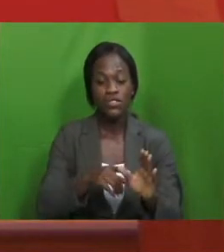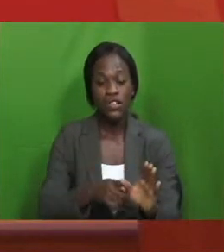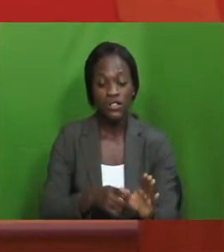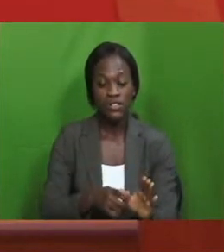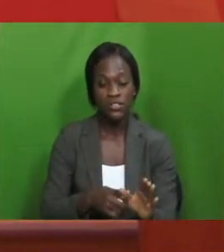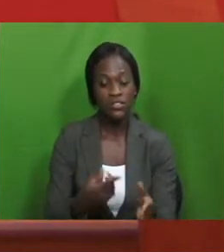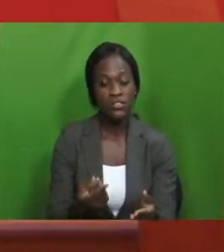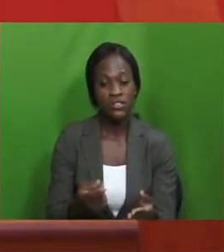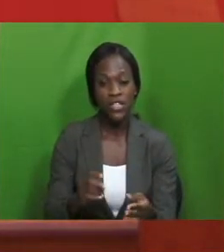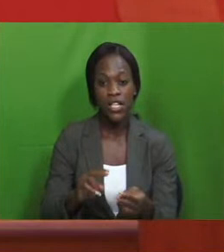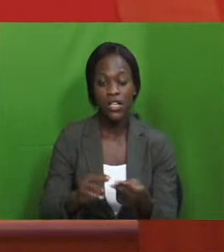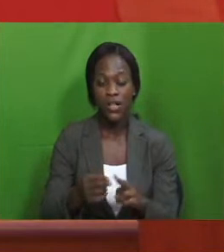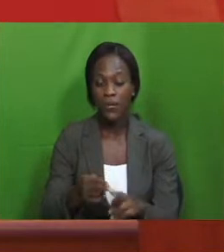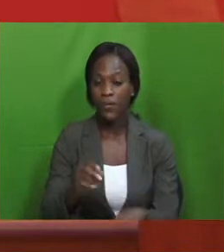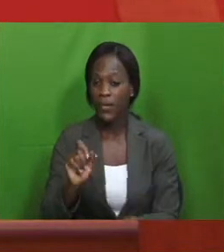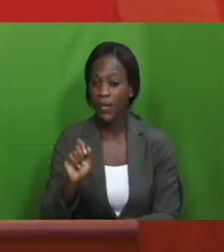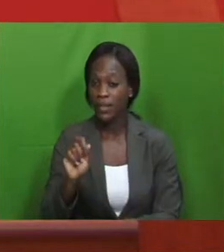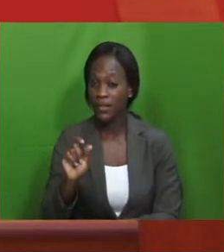11